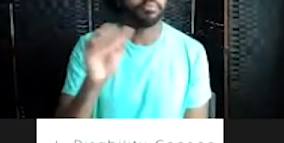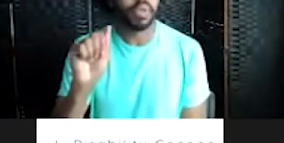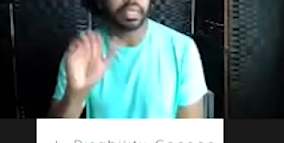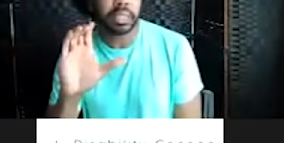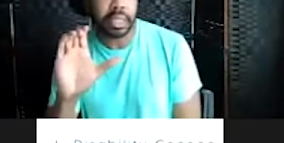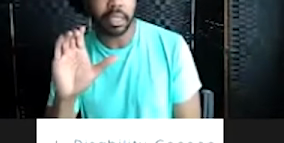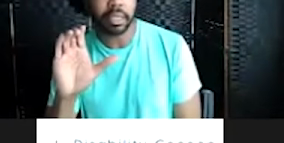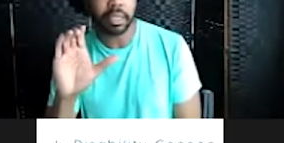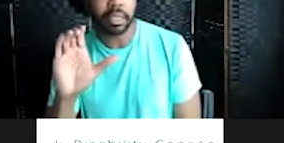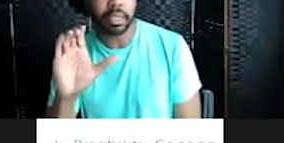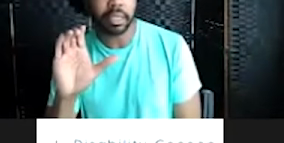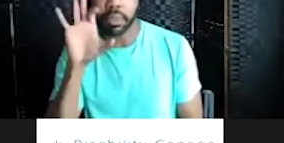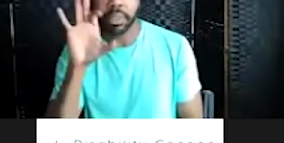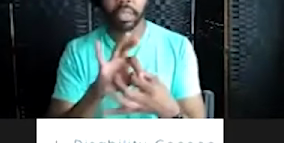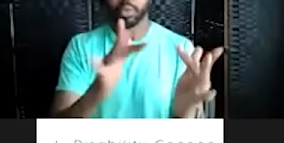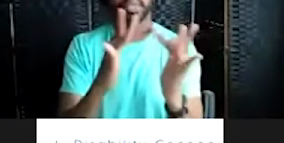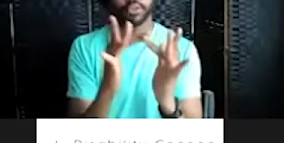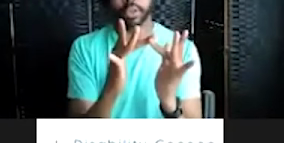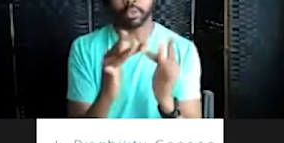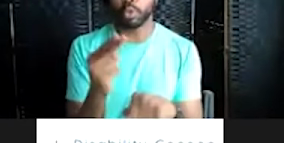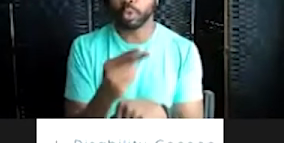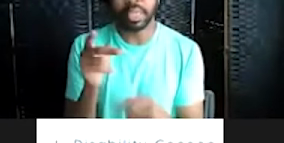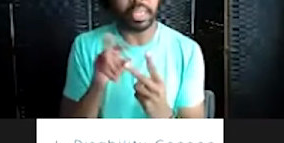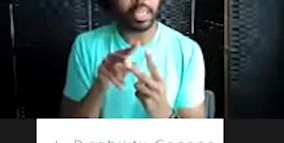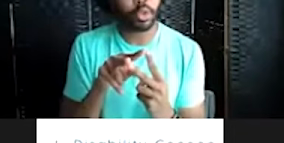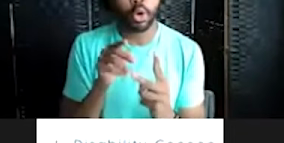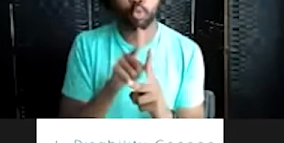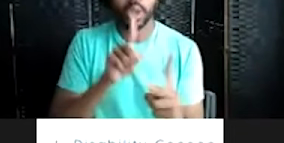the internet using either a remote,